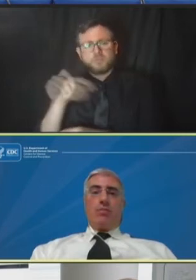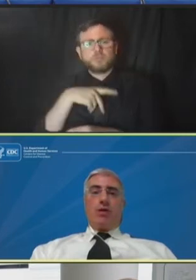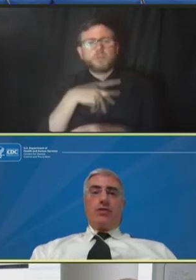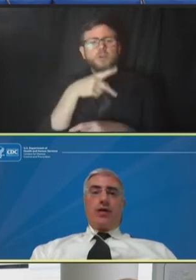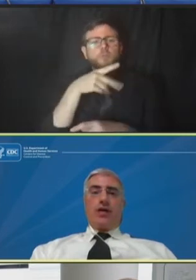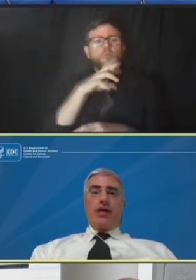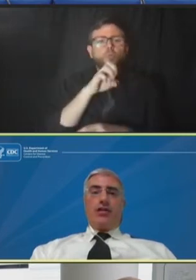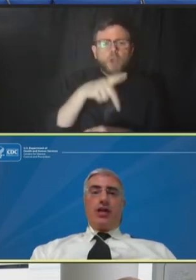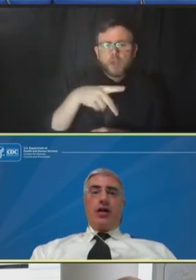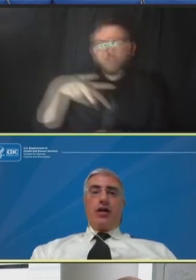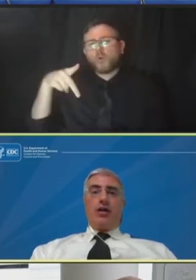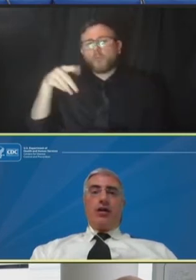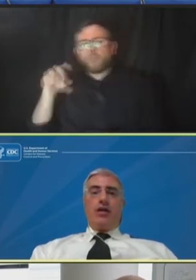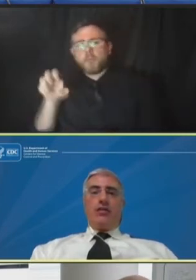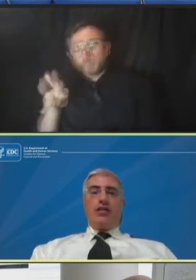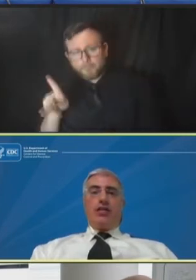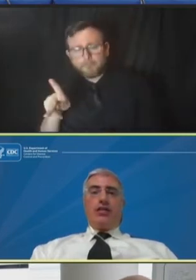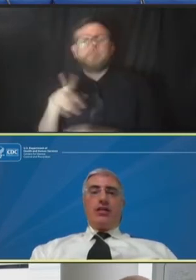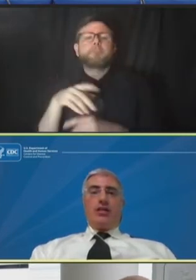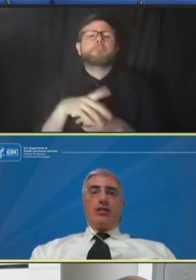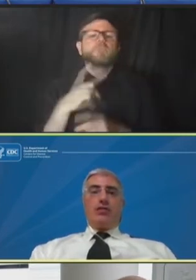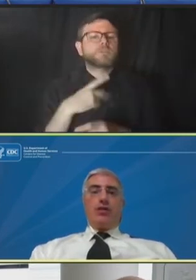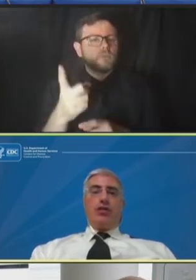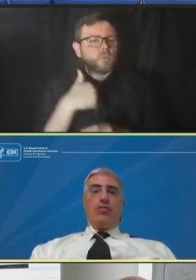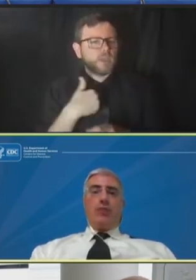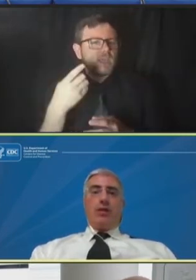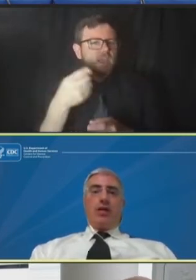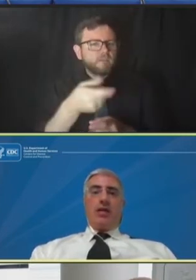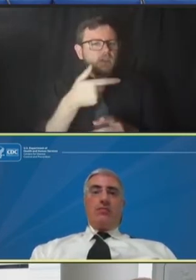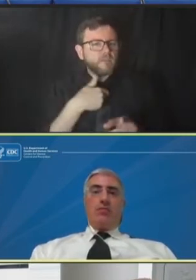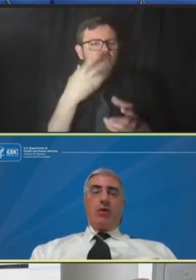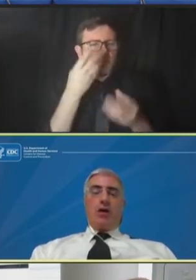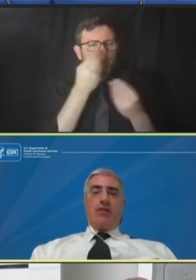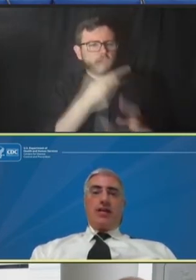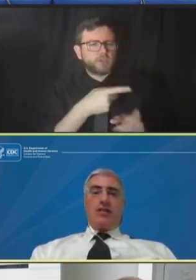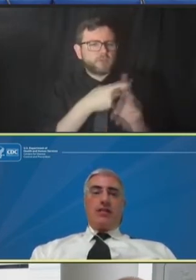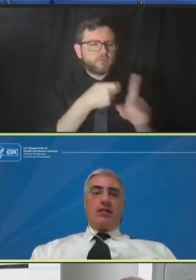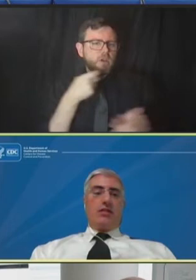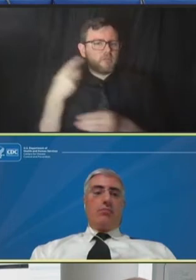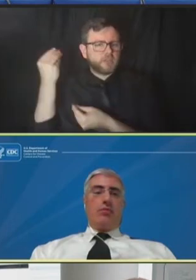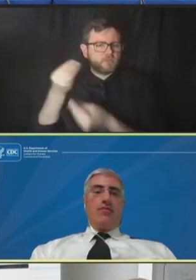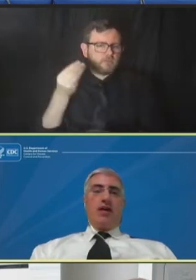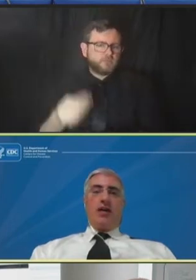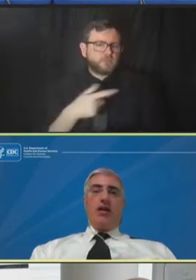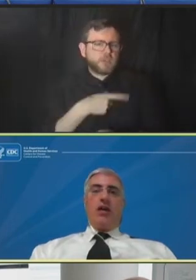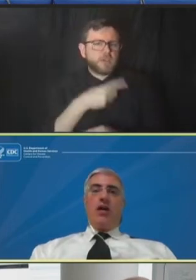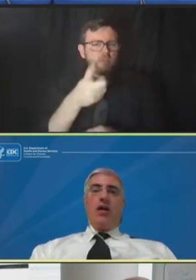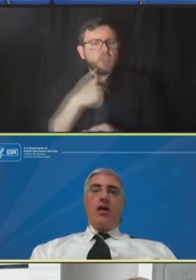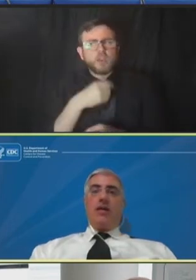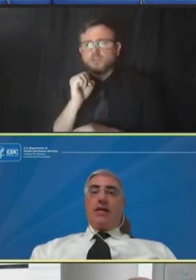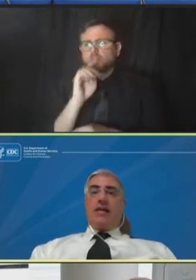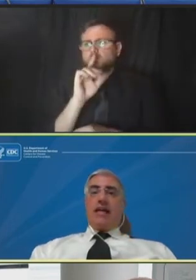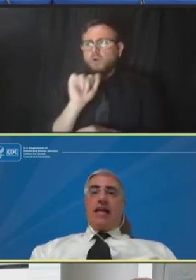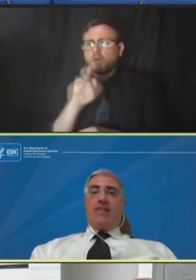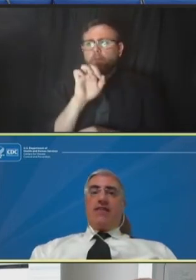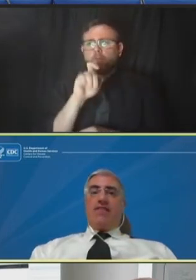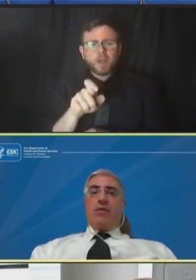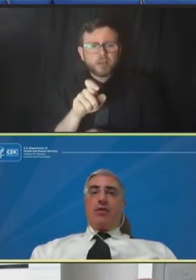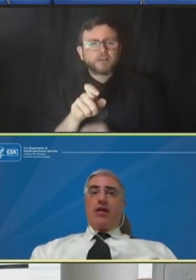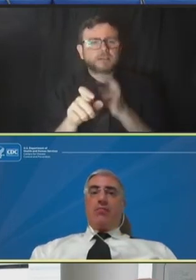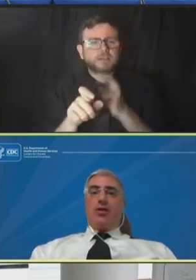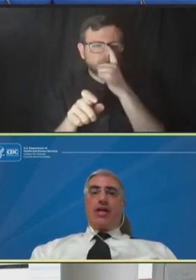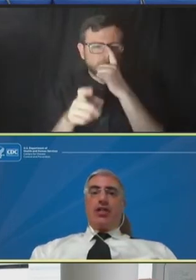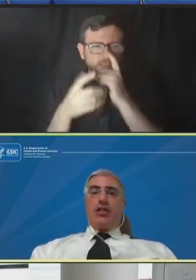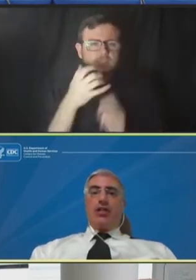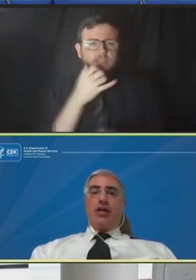the smallpox eradication era suggesting that the traditional replicating smallpox vaccines did provide an estimated